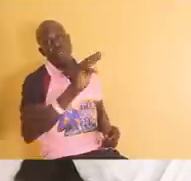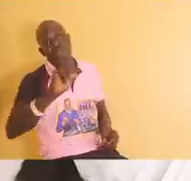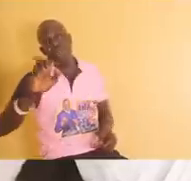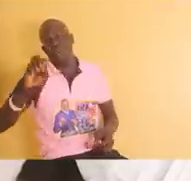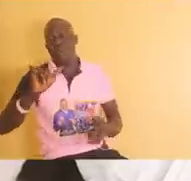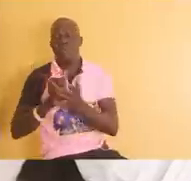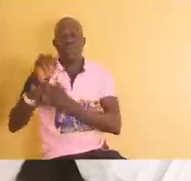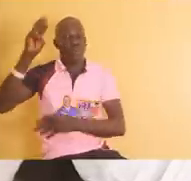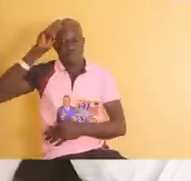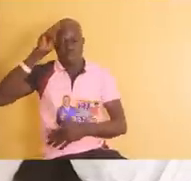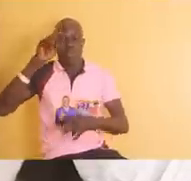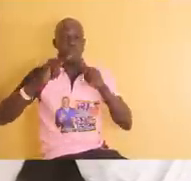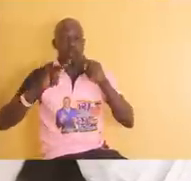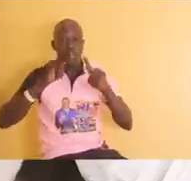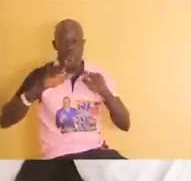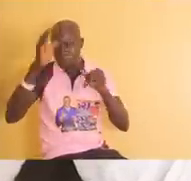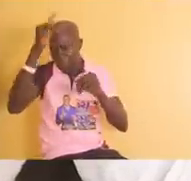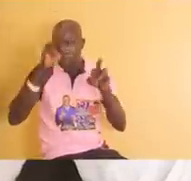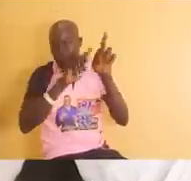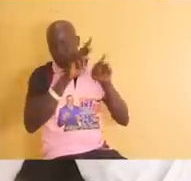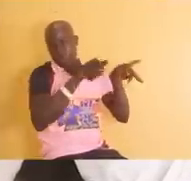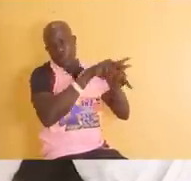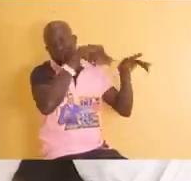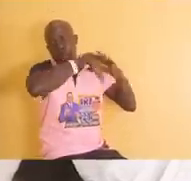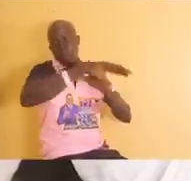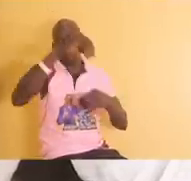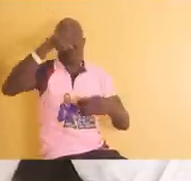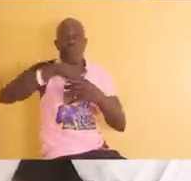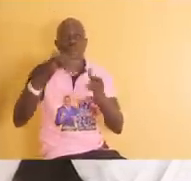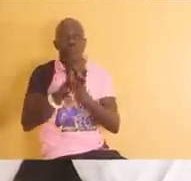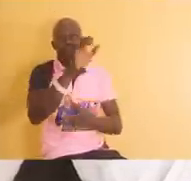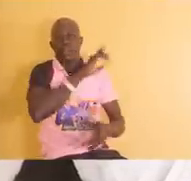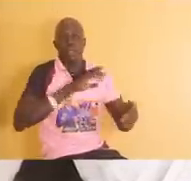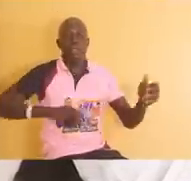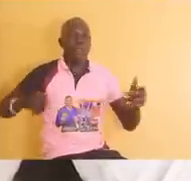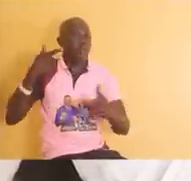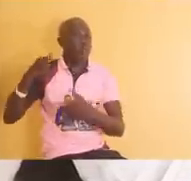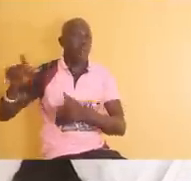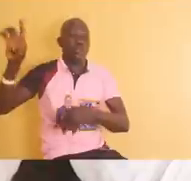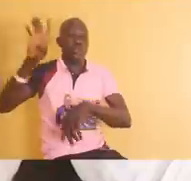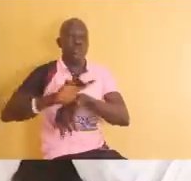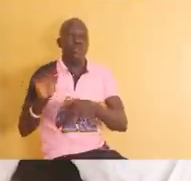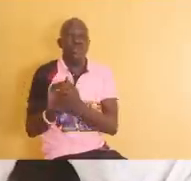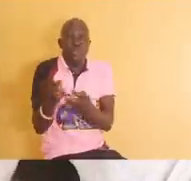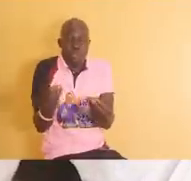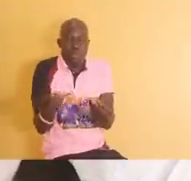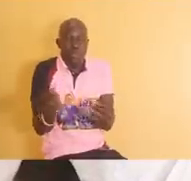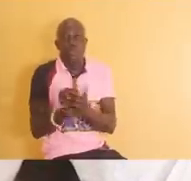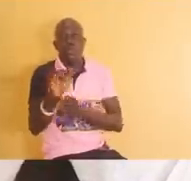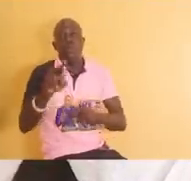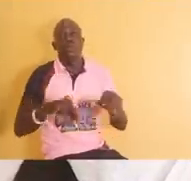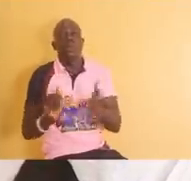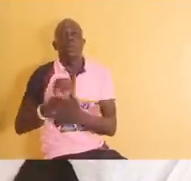SMO Mustafa JP Babasebioba. Lati jo seed of Kaigode Church, land of reality. Tolu jo awa